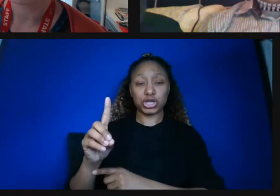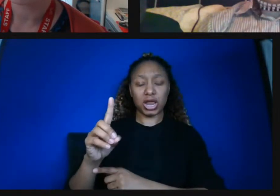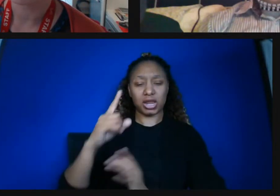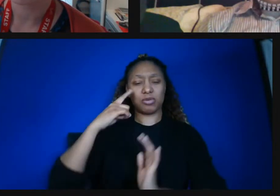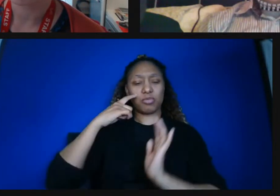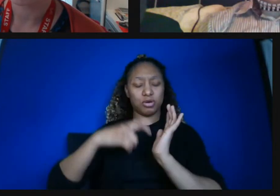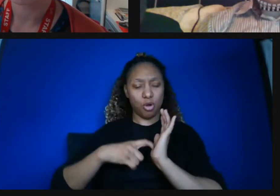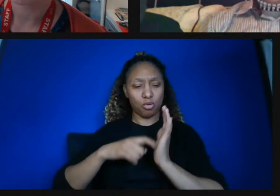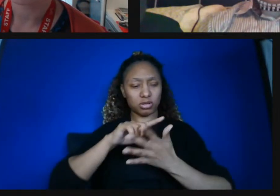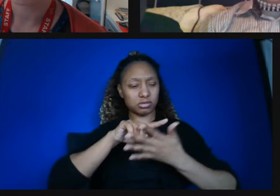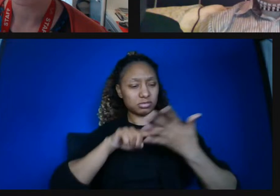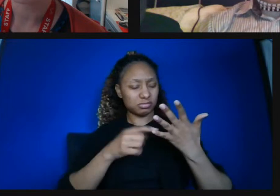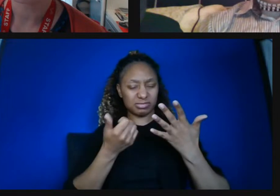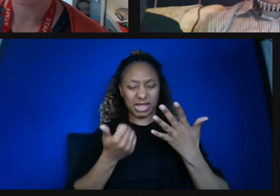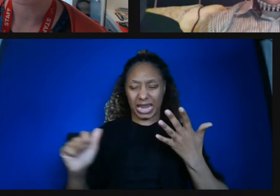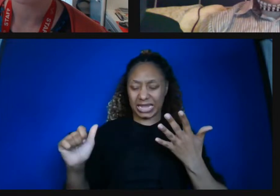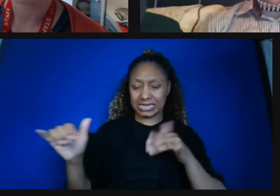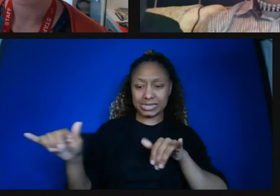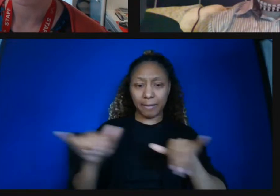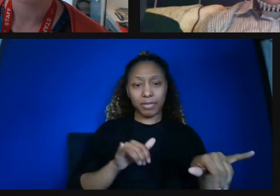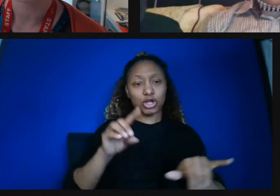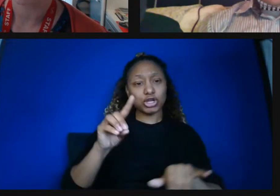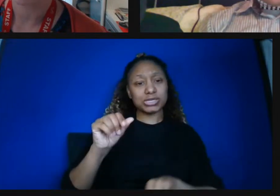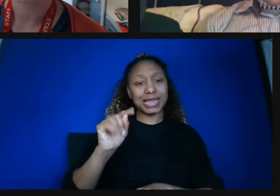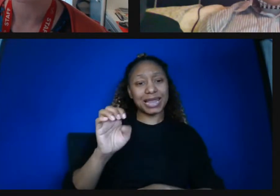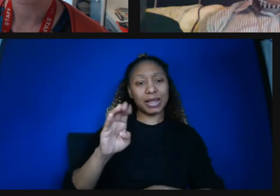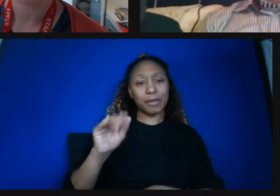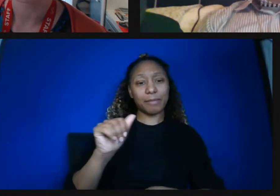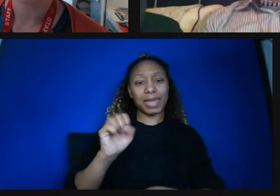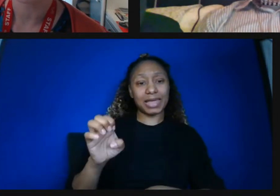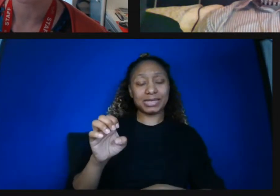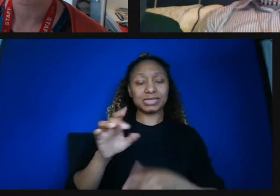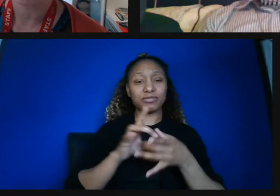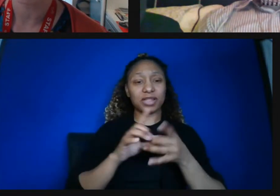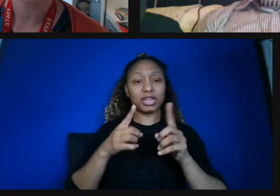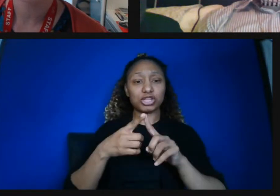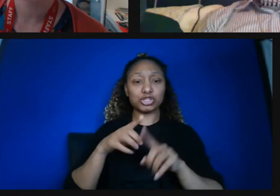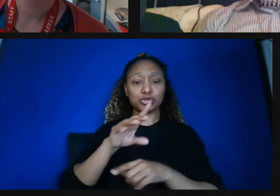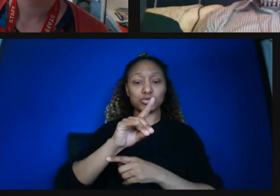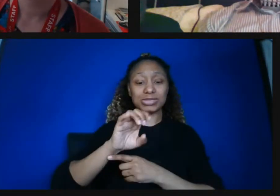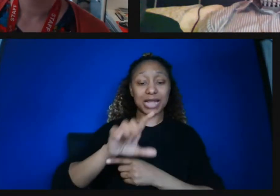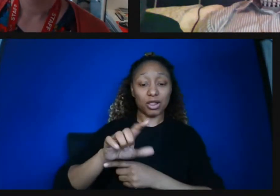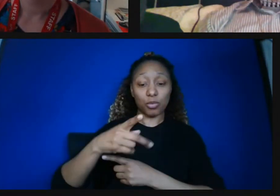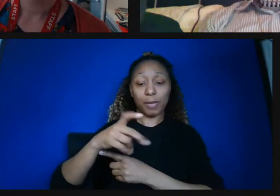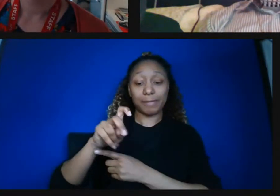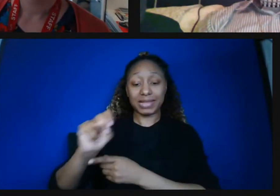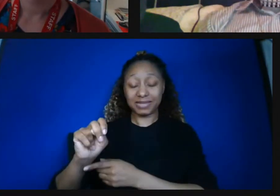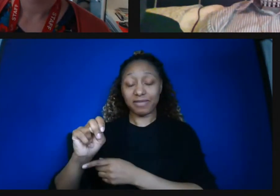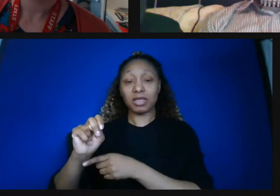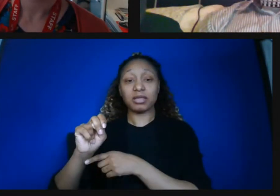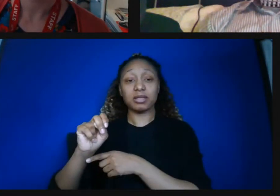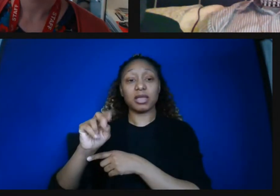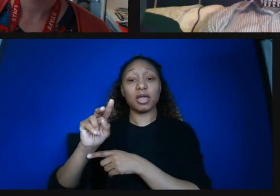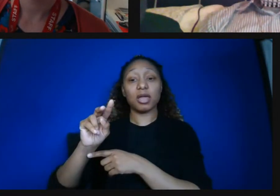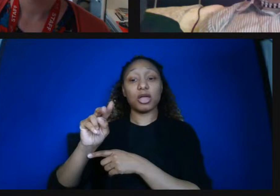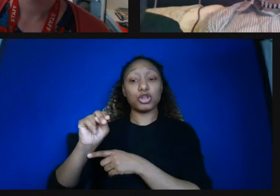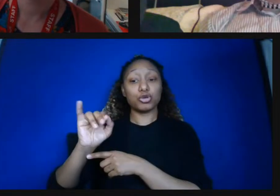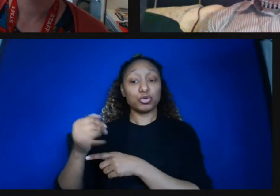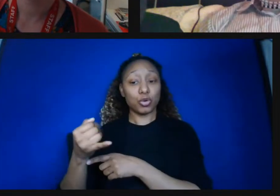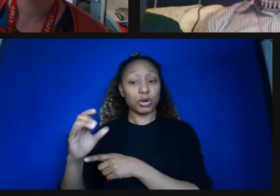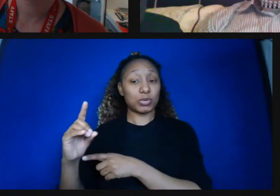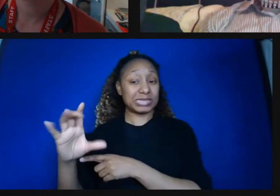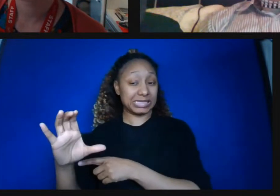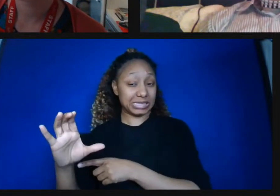any other similar databases to Mayis? Virginia, Pennsylvania, West Virginia, Delaware, New York, or DC? So as far as I